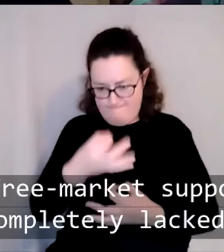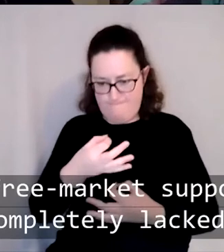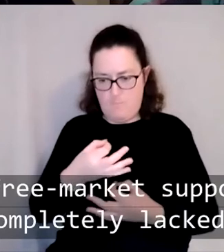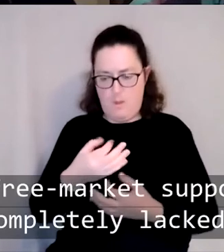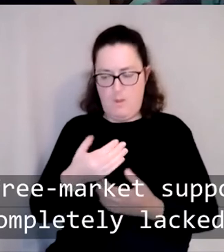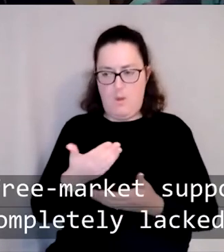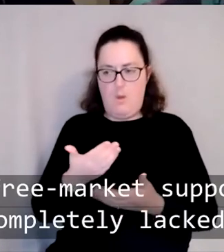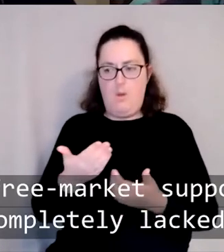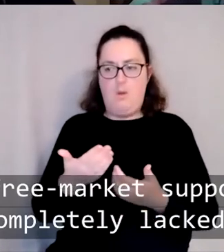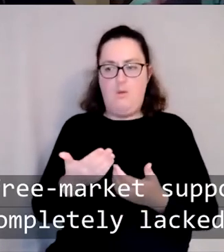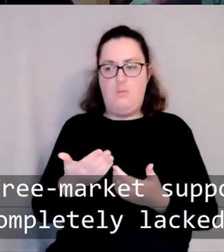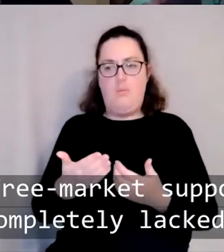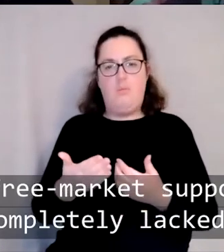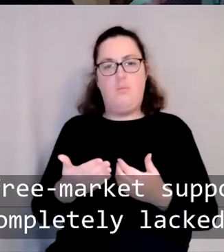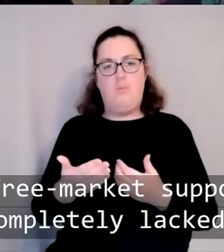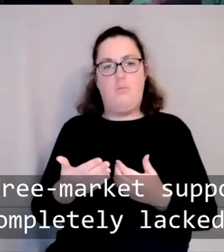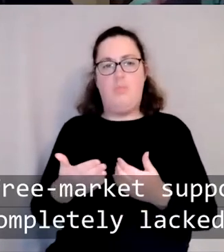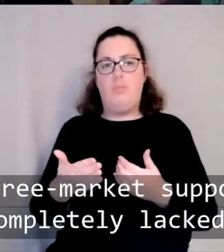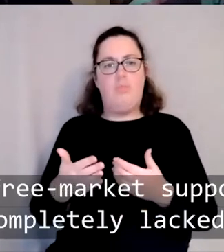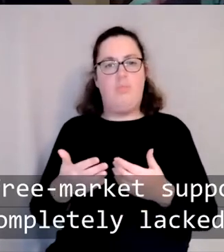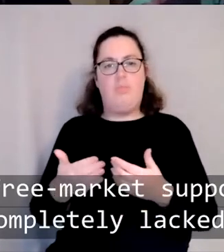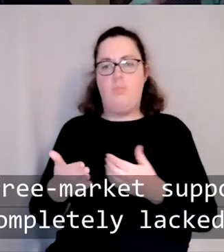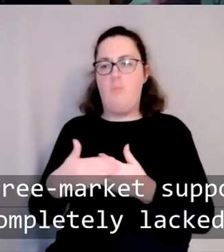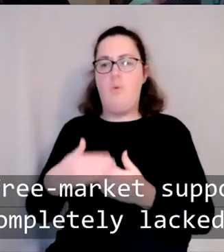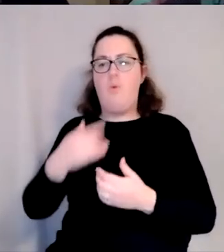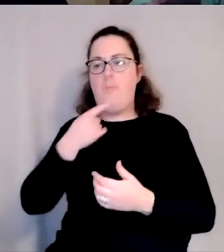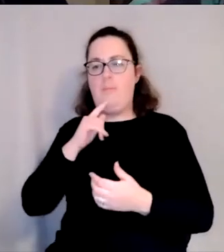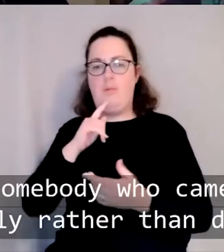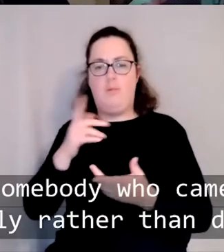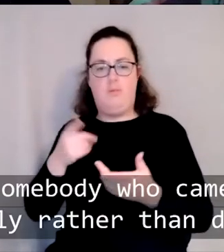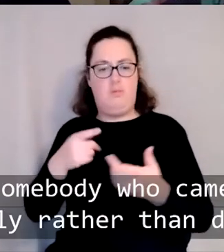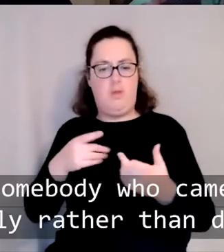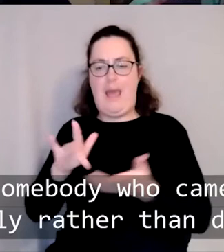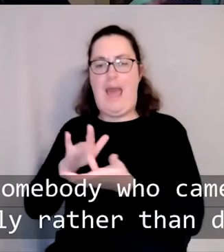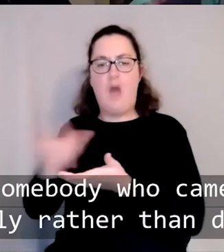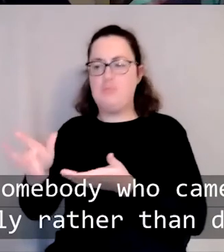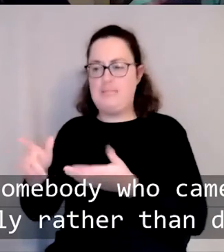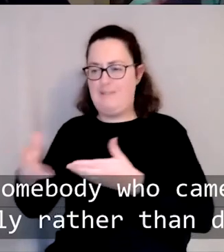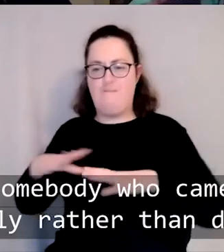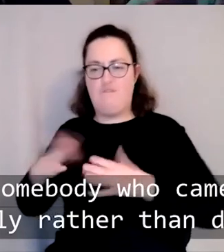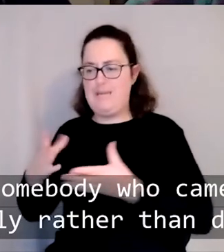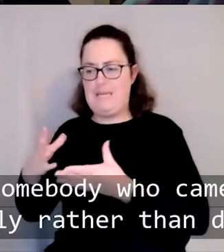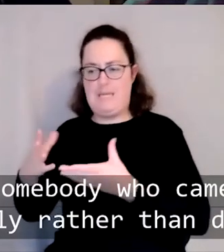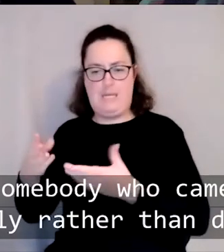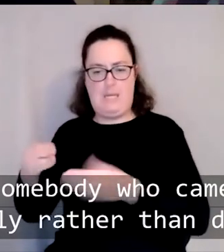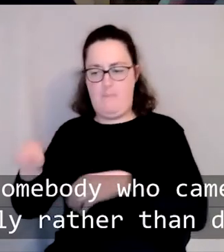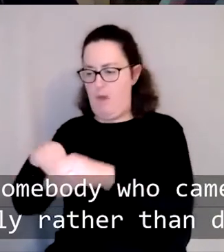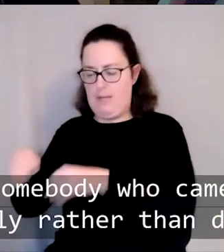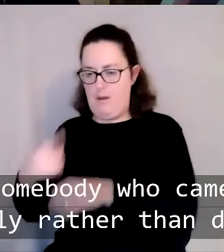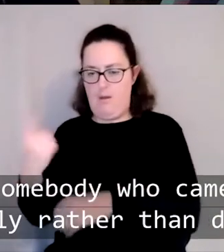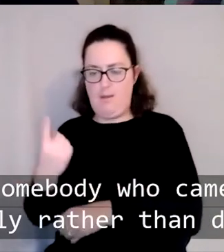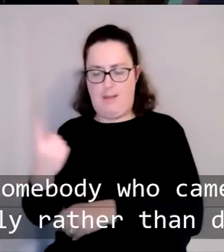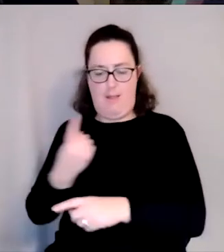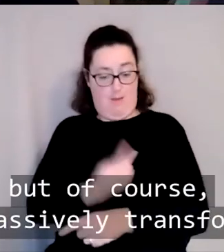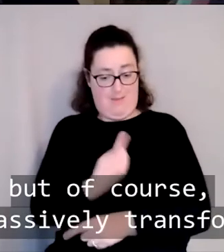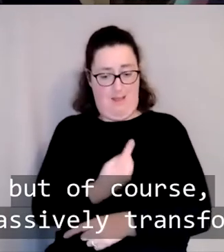arid free market supporters completely lacked. So, I mean, she was somebody who came to this indirectly